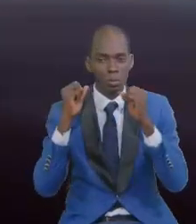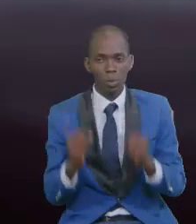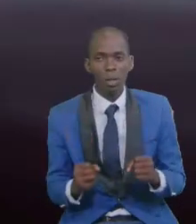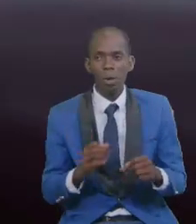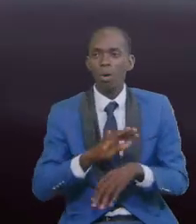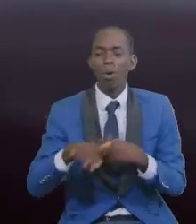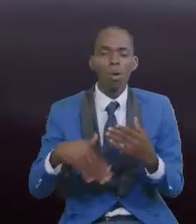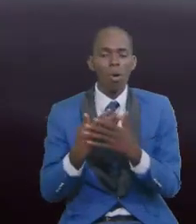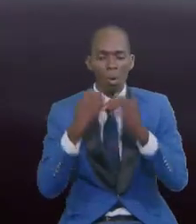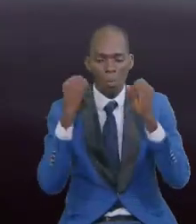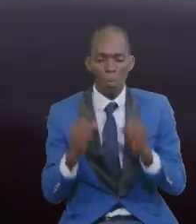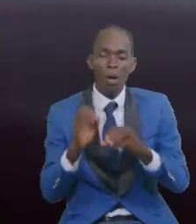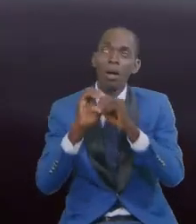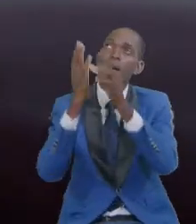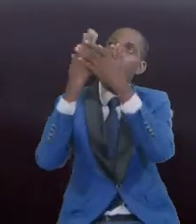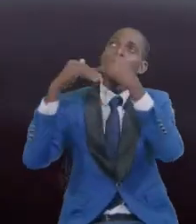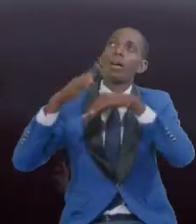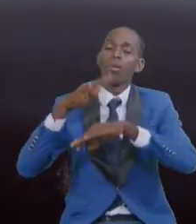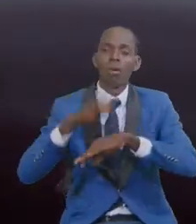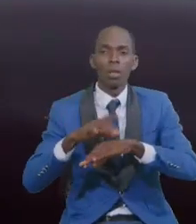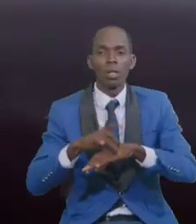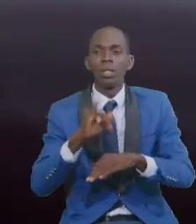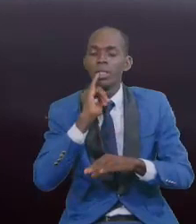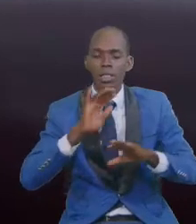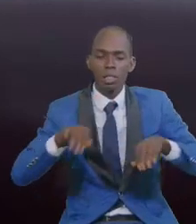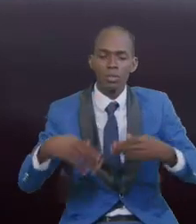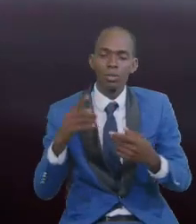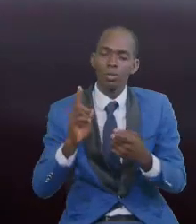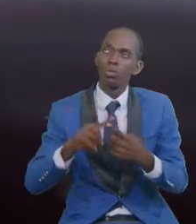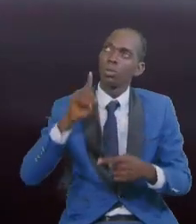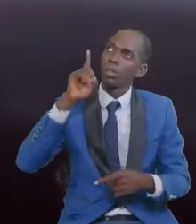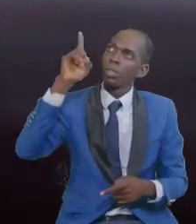in heaven and on earth is given unto him.